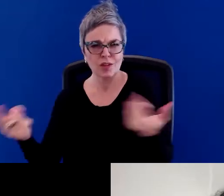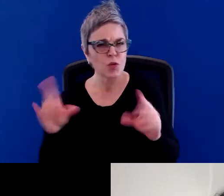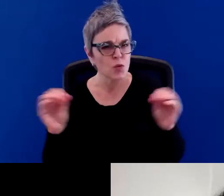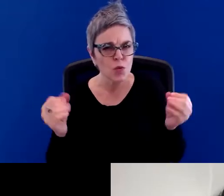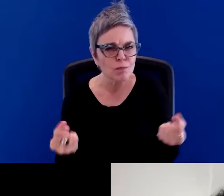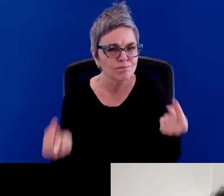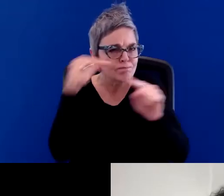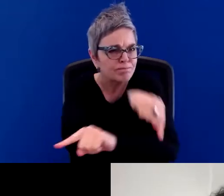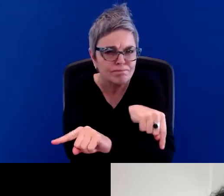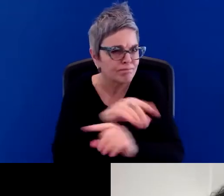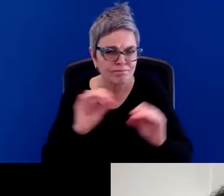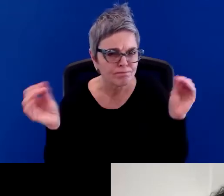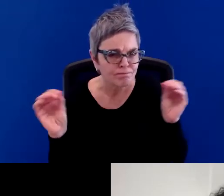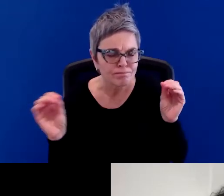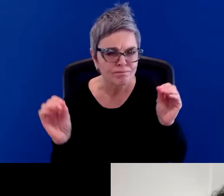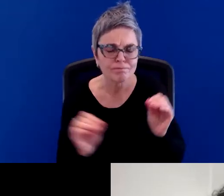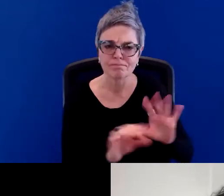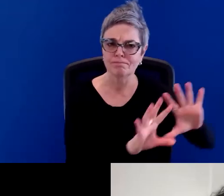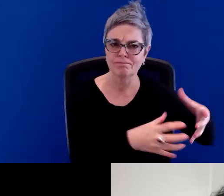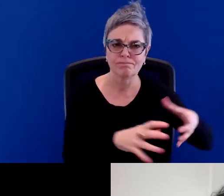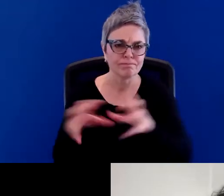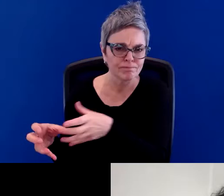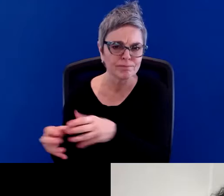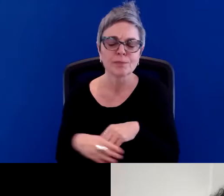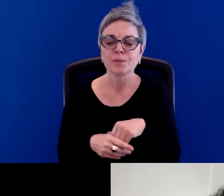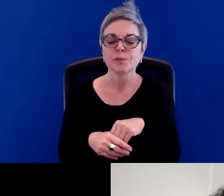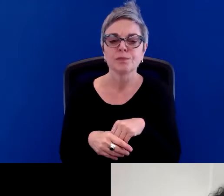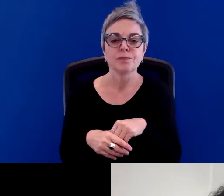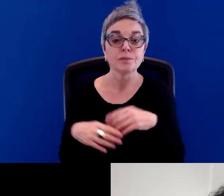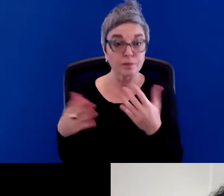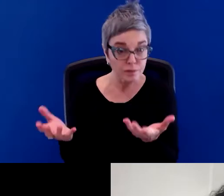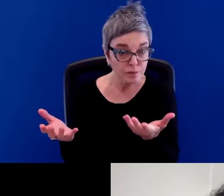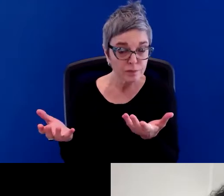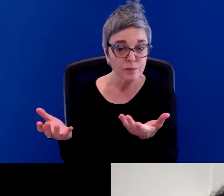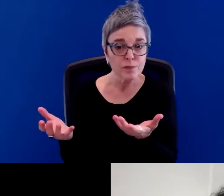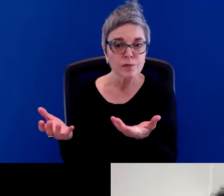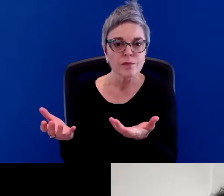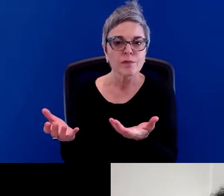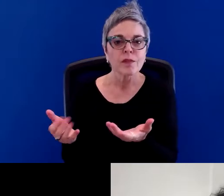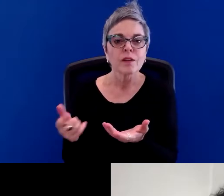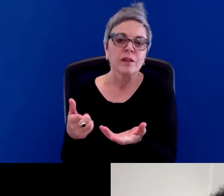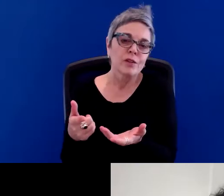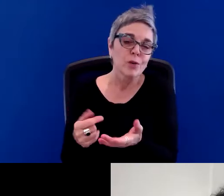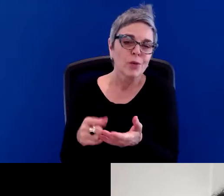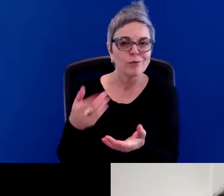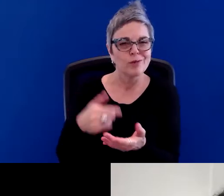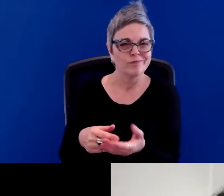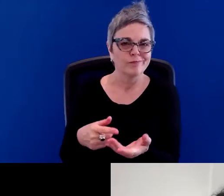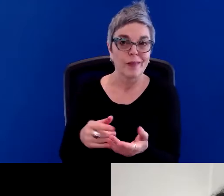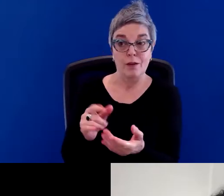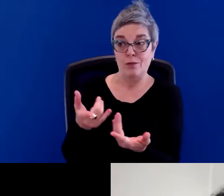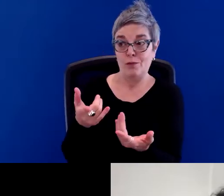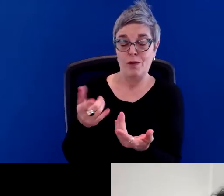assemblies. So in line with much of what we know about earlier feminist waves and efforts,